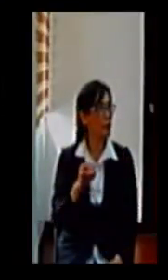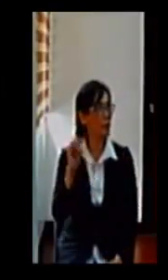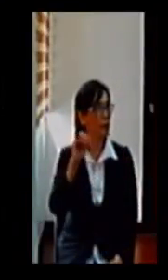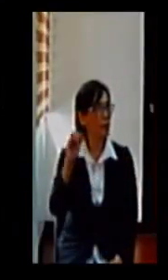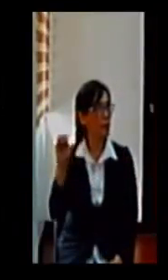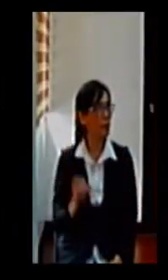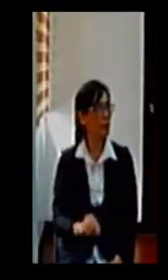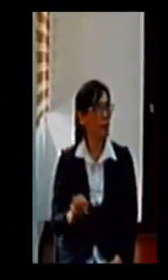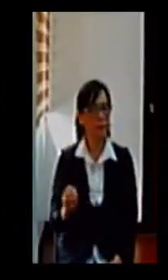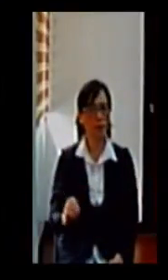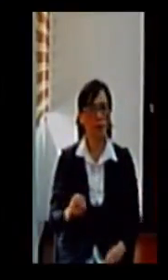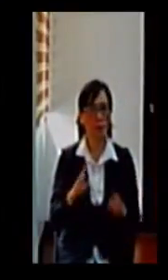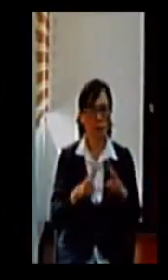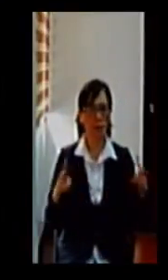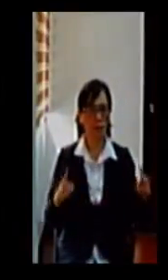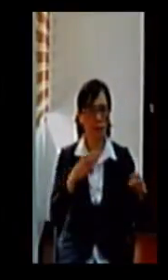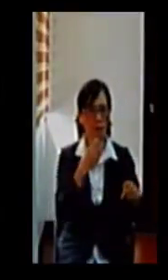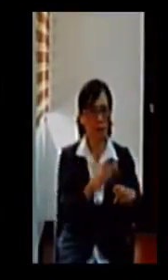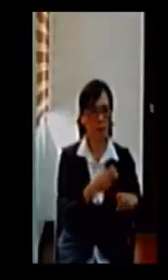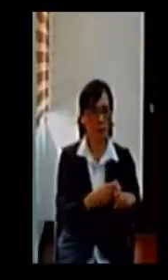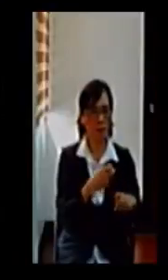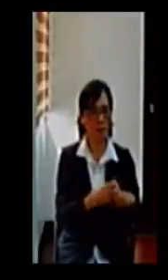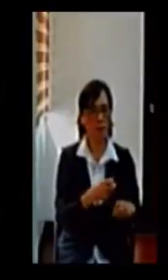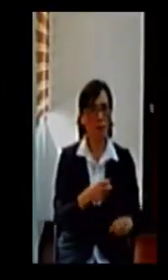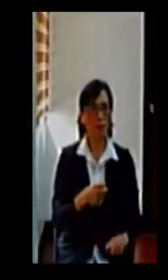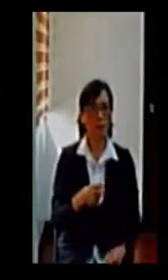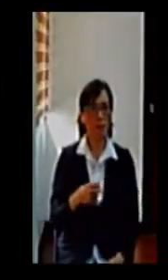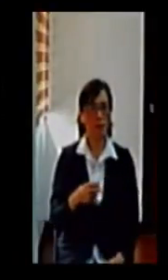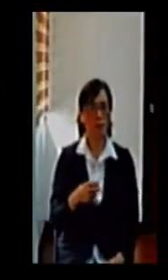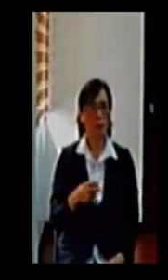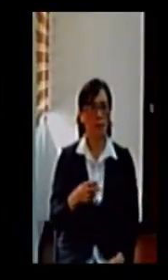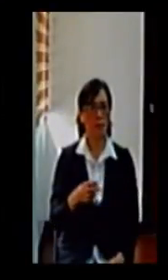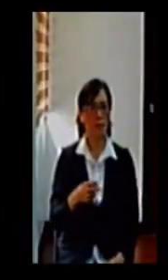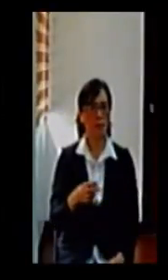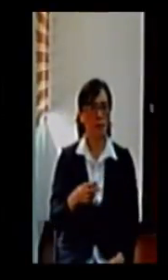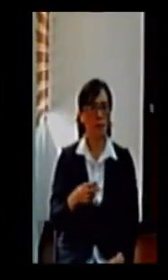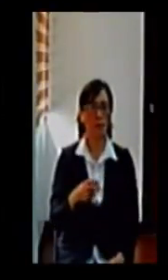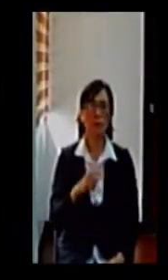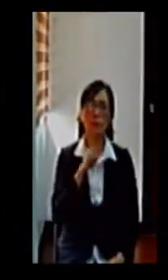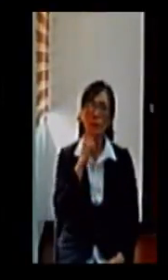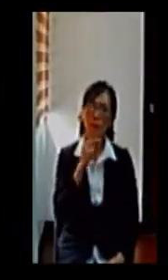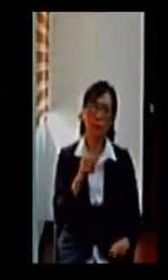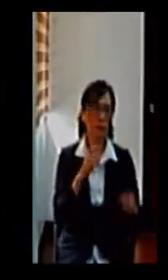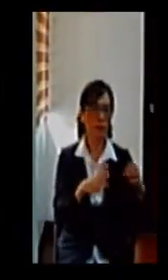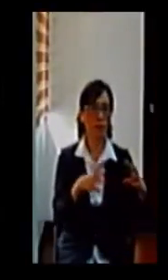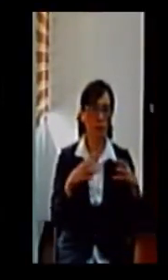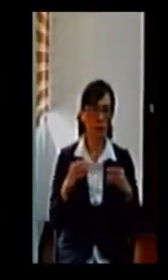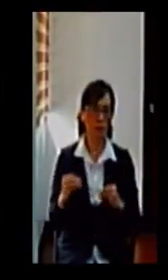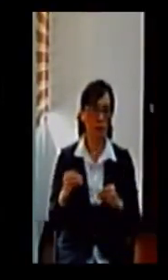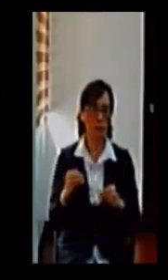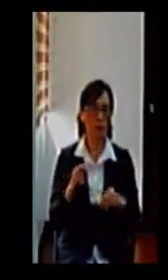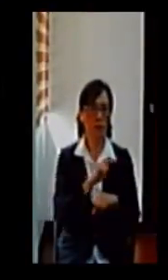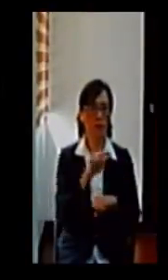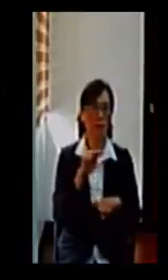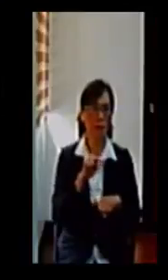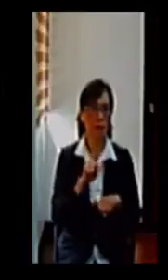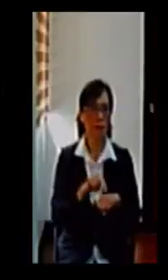That's very difficult to ascertain now, ma'am, because we've not done the nationally